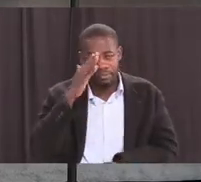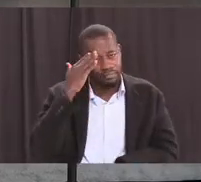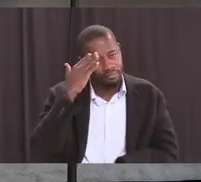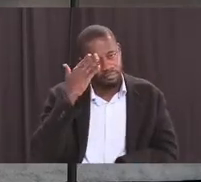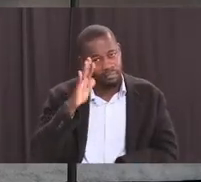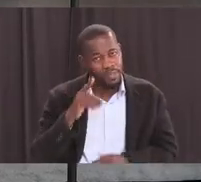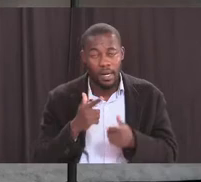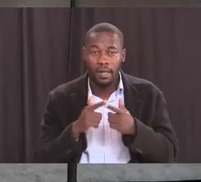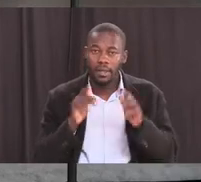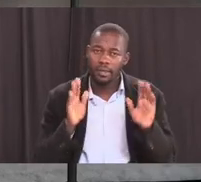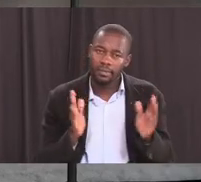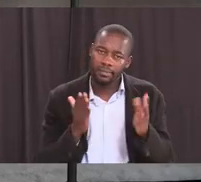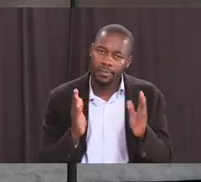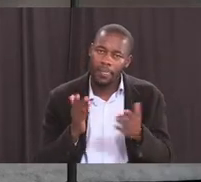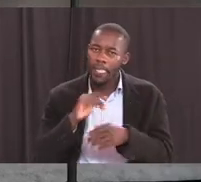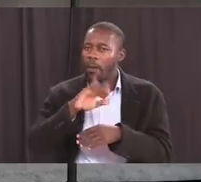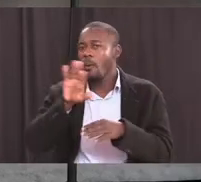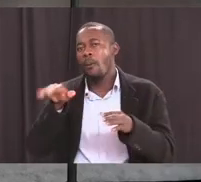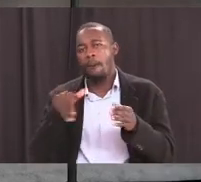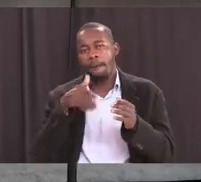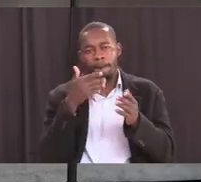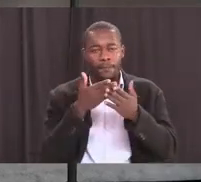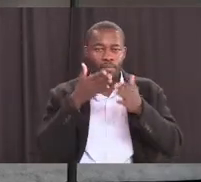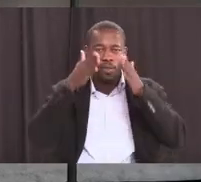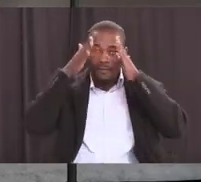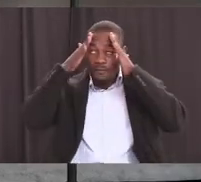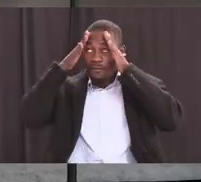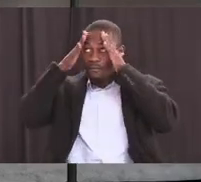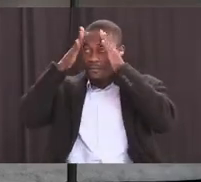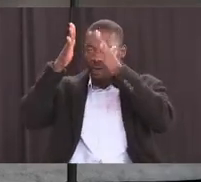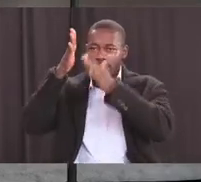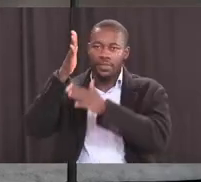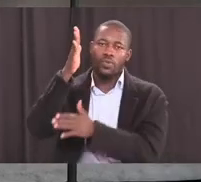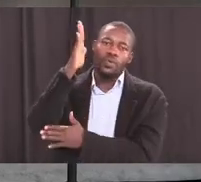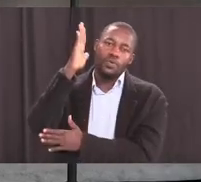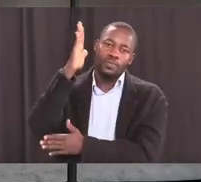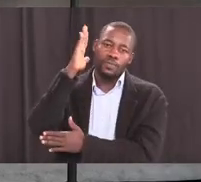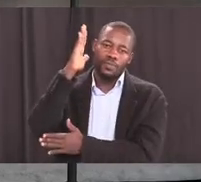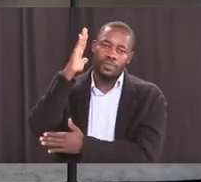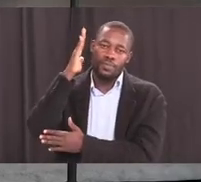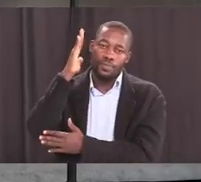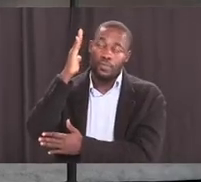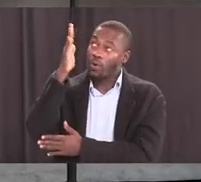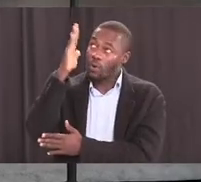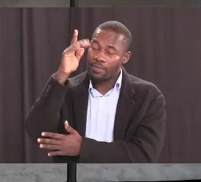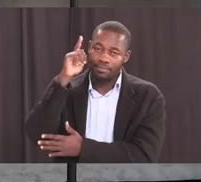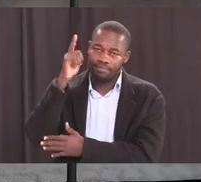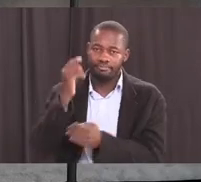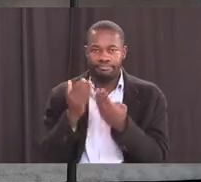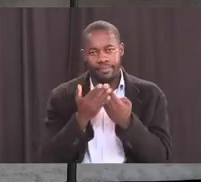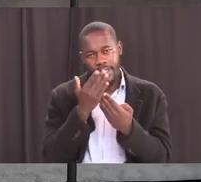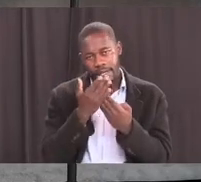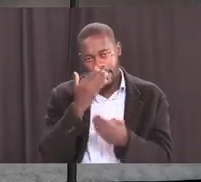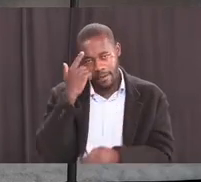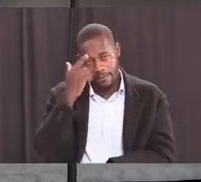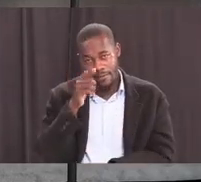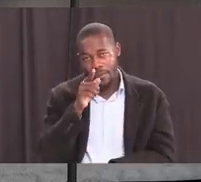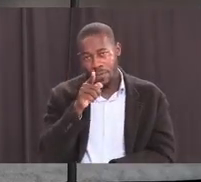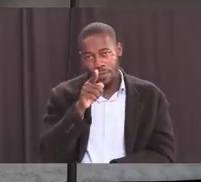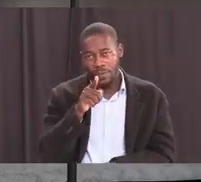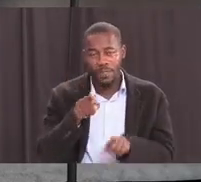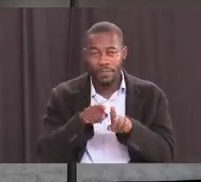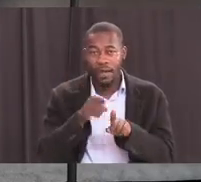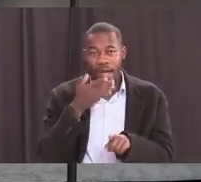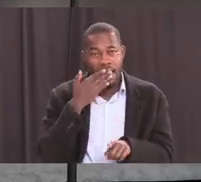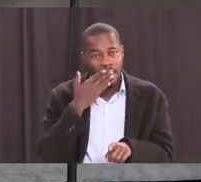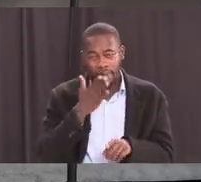me, to focus on who God is and his character and who we are in him,